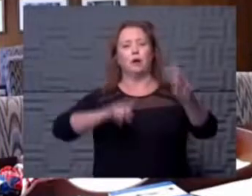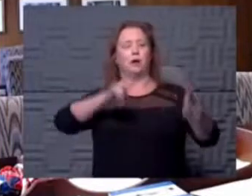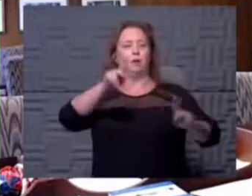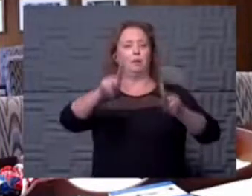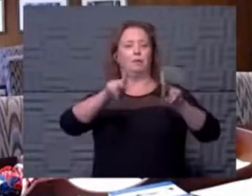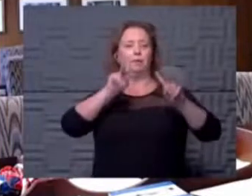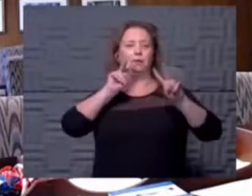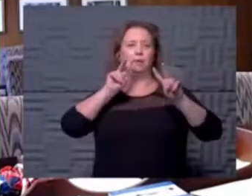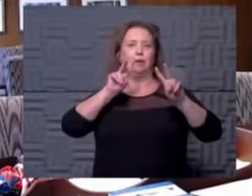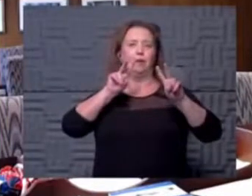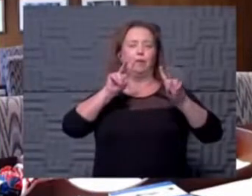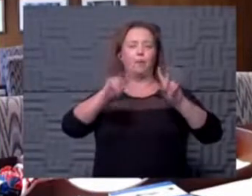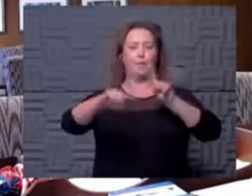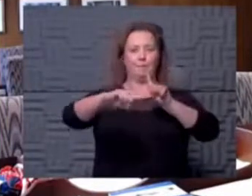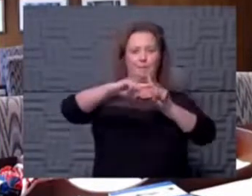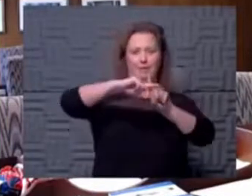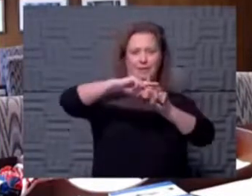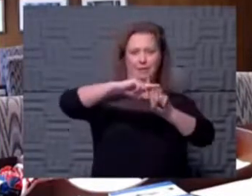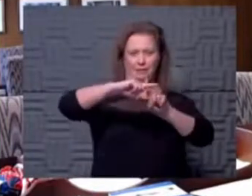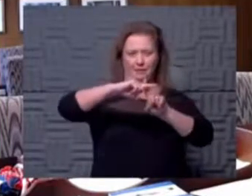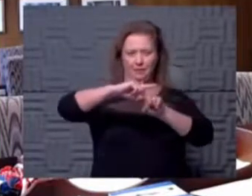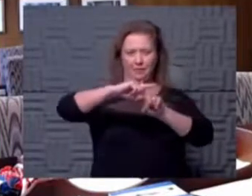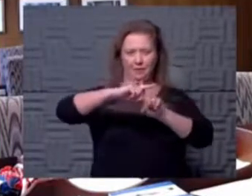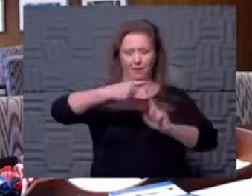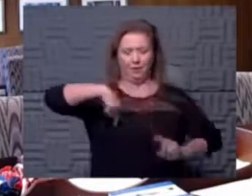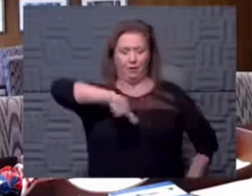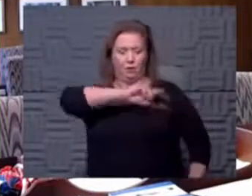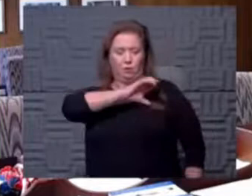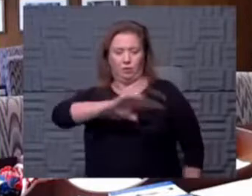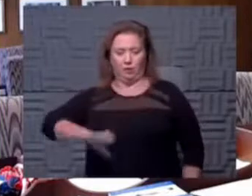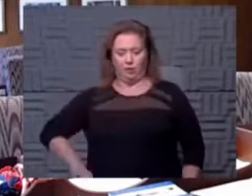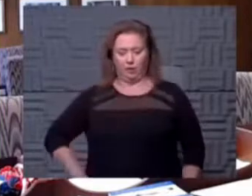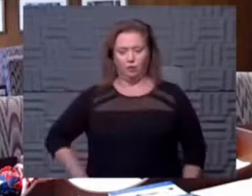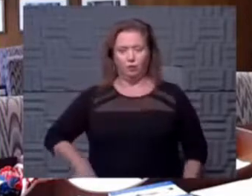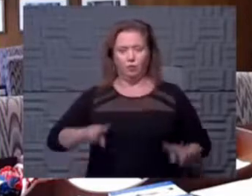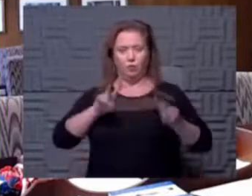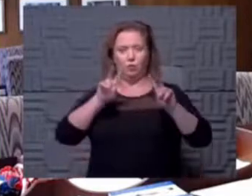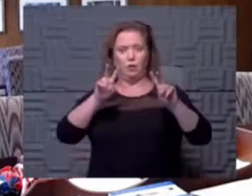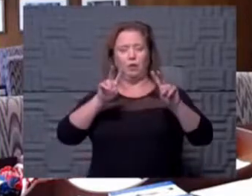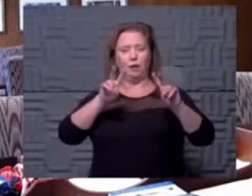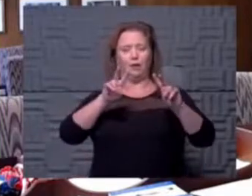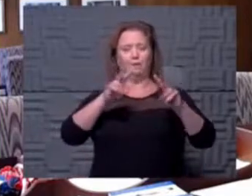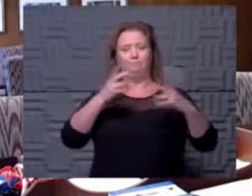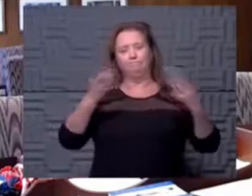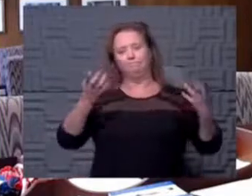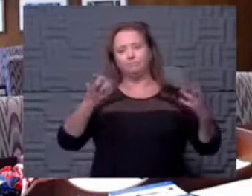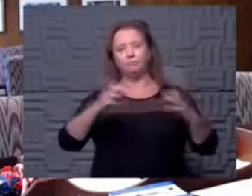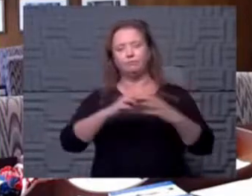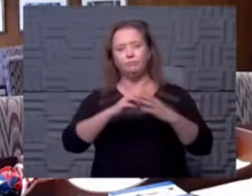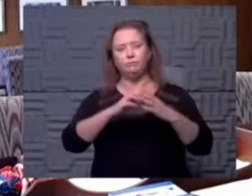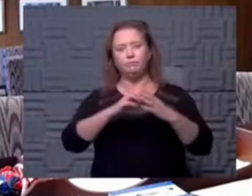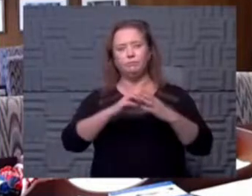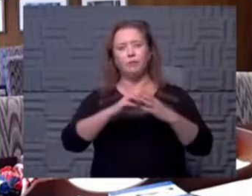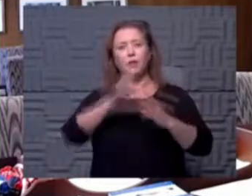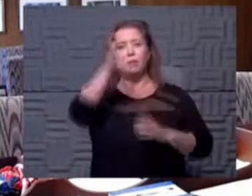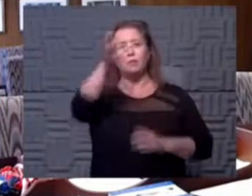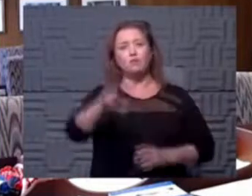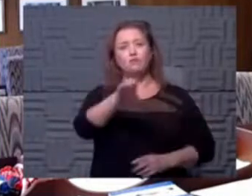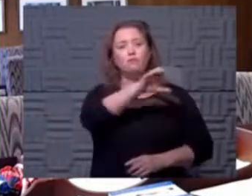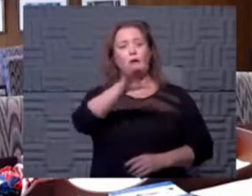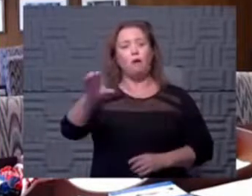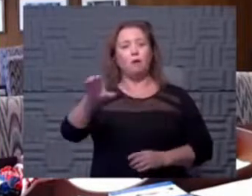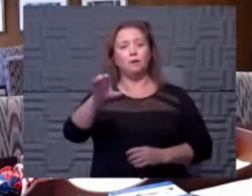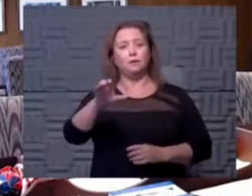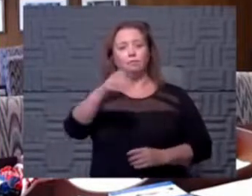positive. And we, as Christians, we look at everything through the prism of the cross and the resurrection.